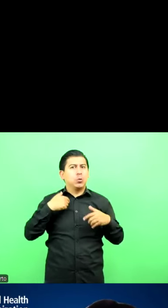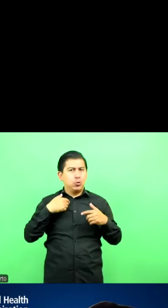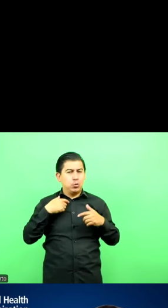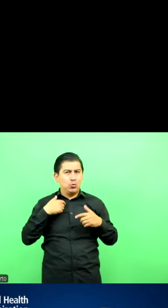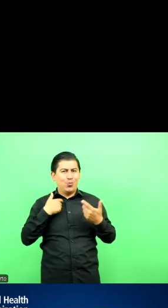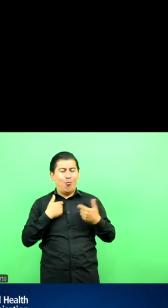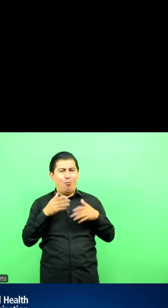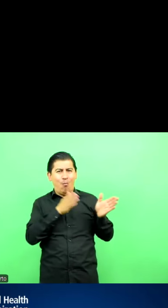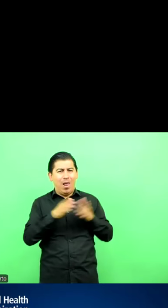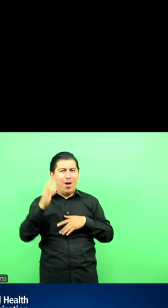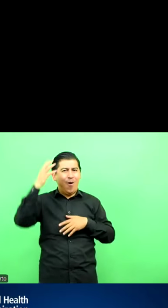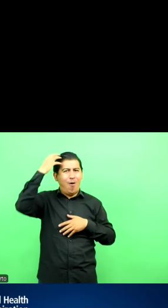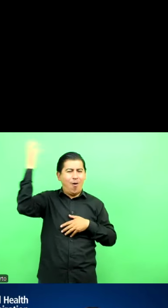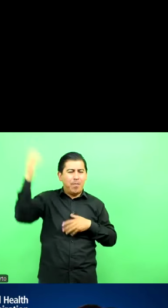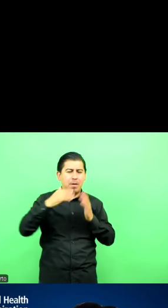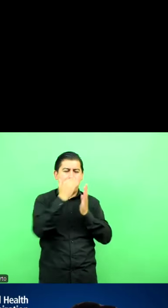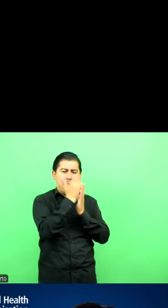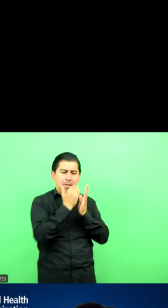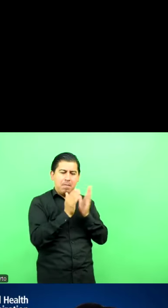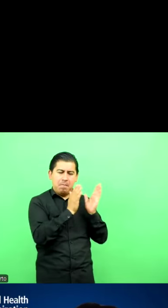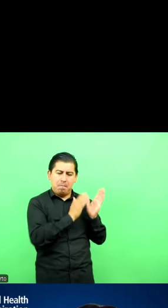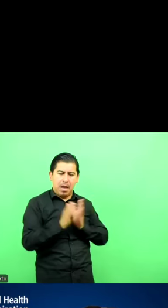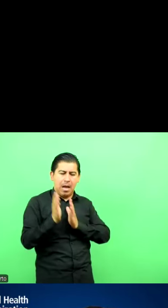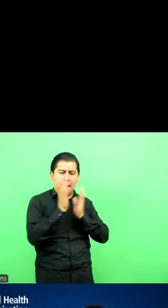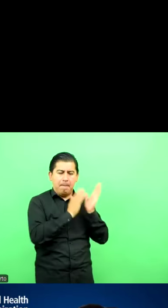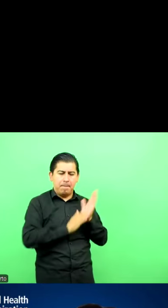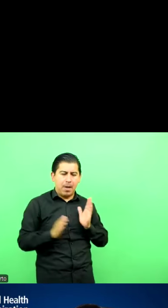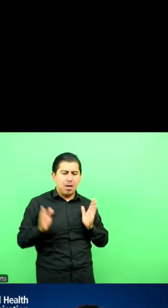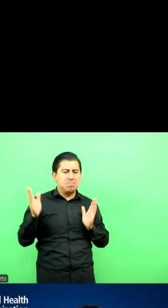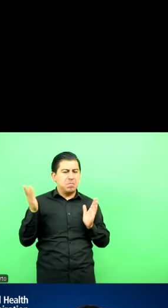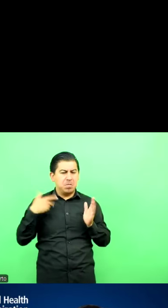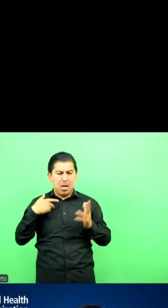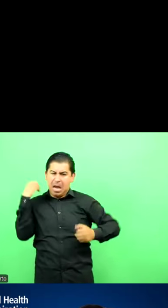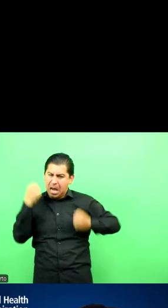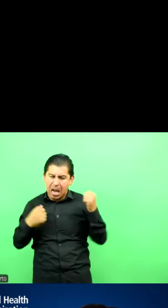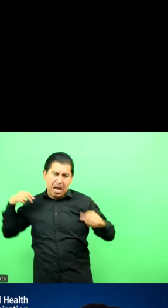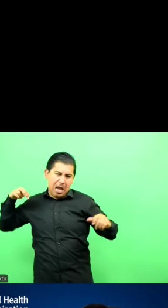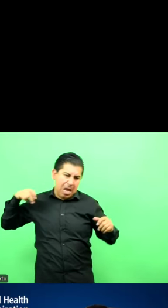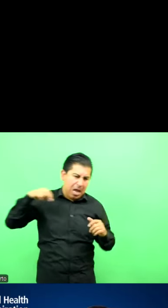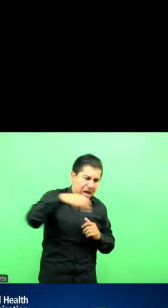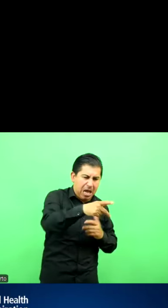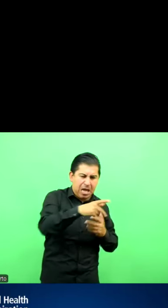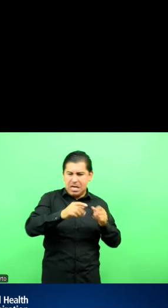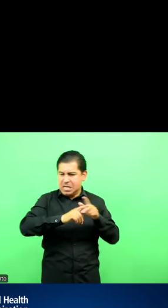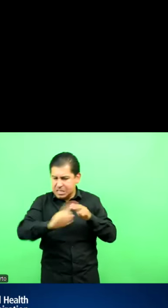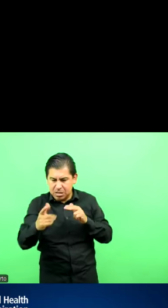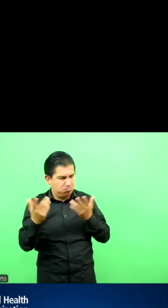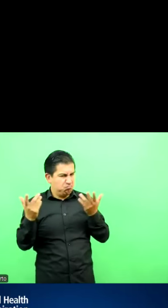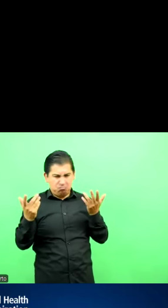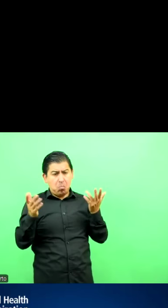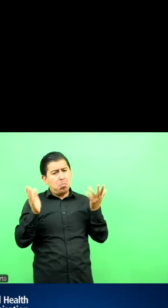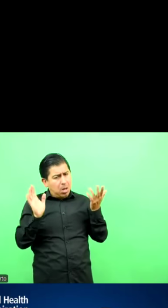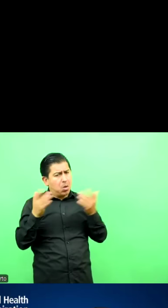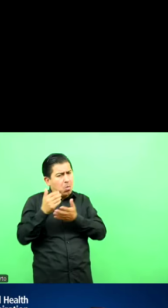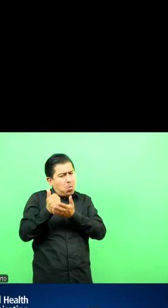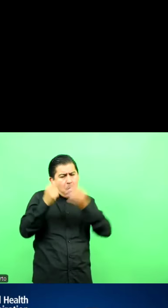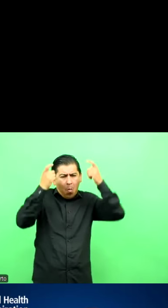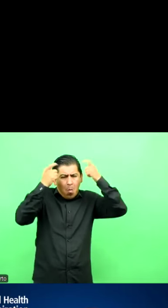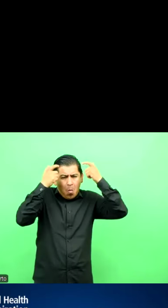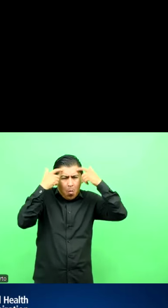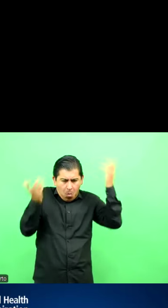unique challenges around the vulnerable population like elderly people needs to be embedded in all disaster